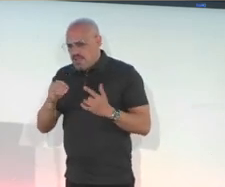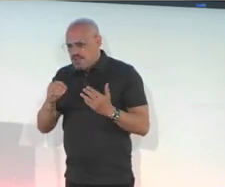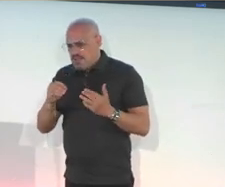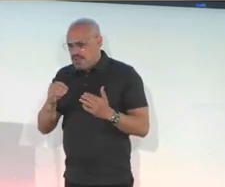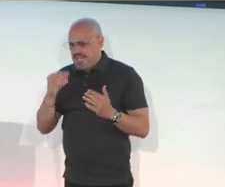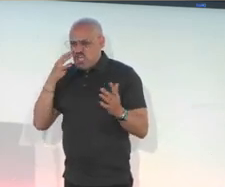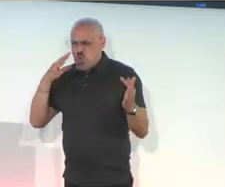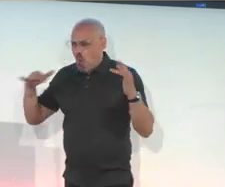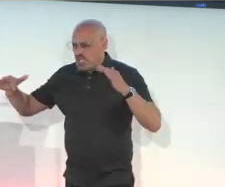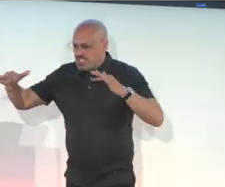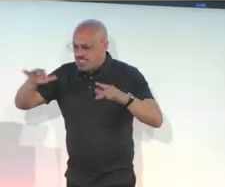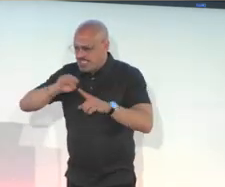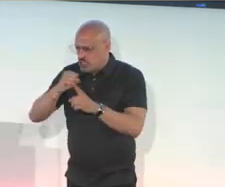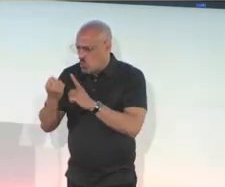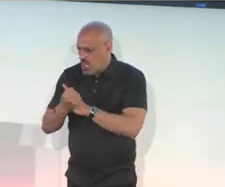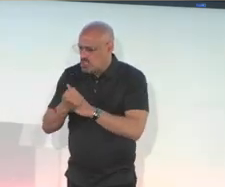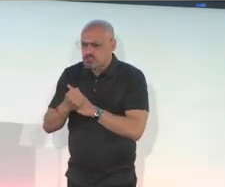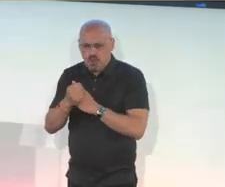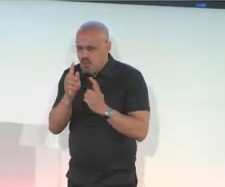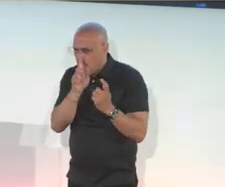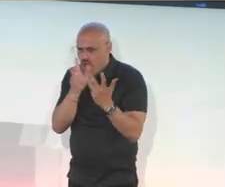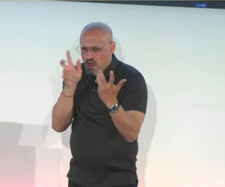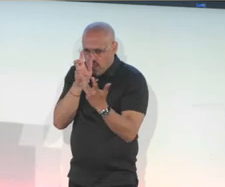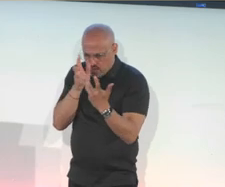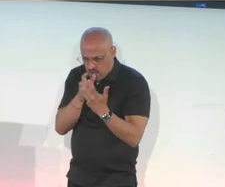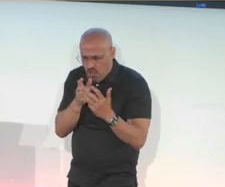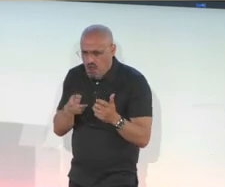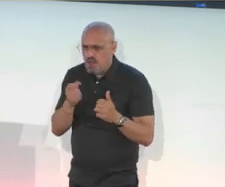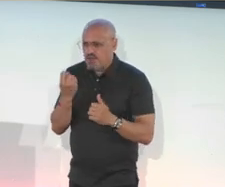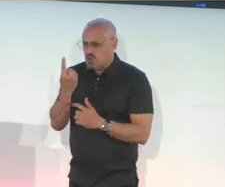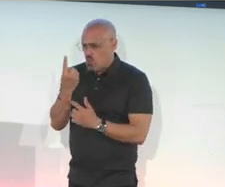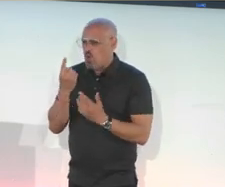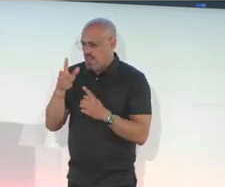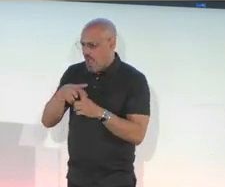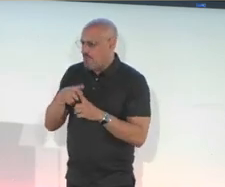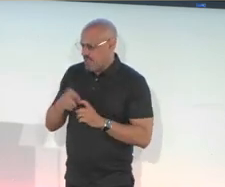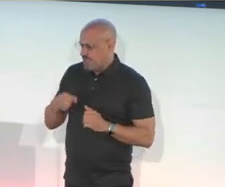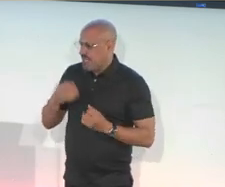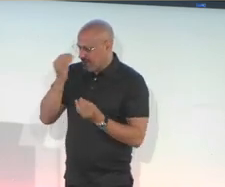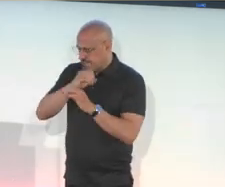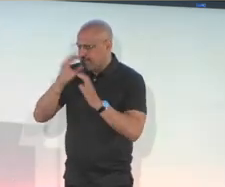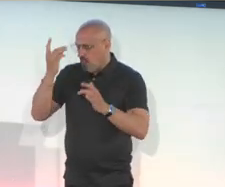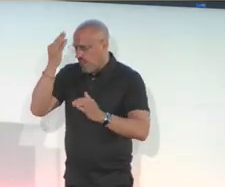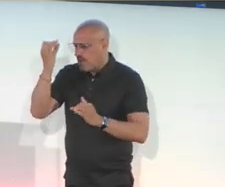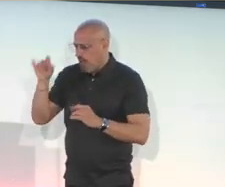in noisy conditions. So that would be one of the applications that I could look into.